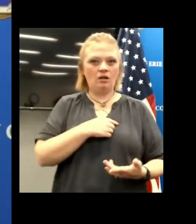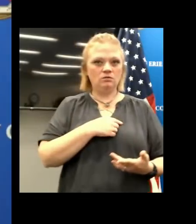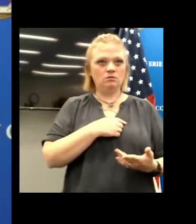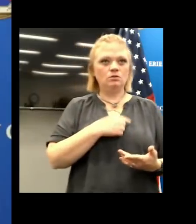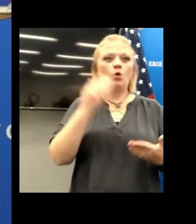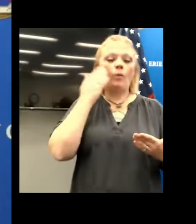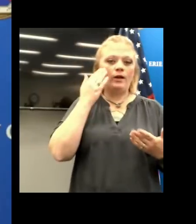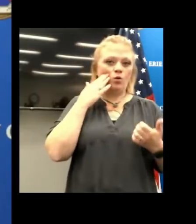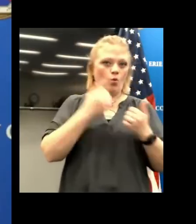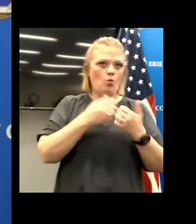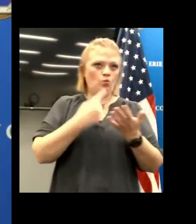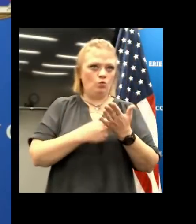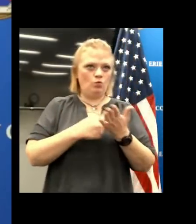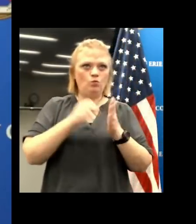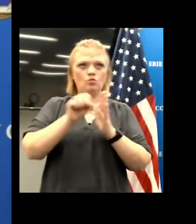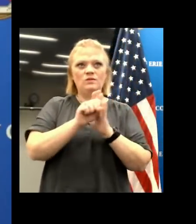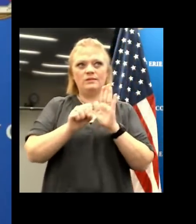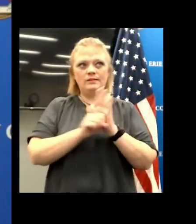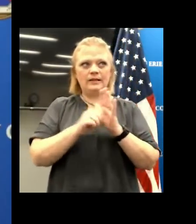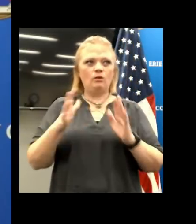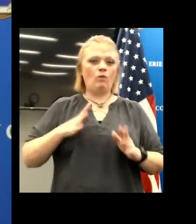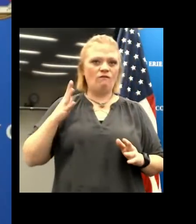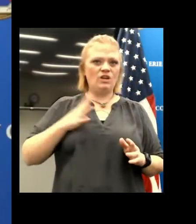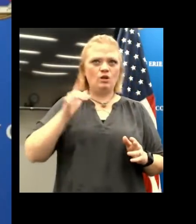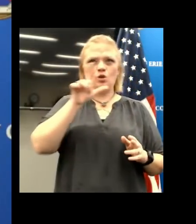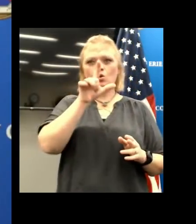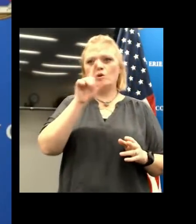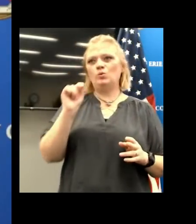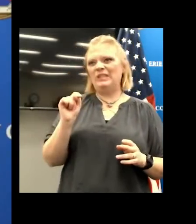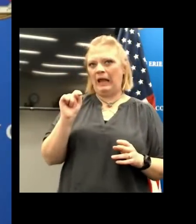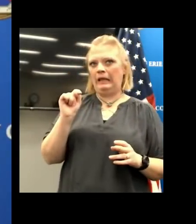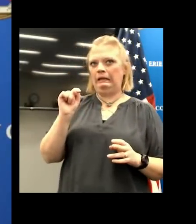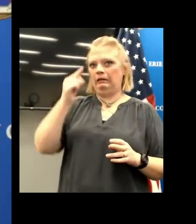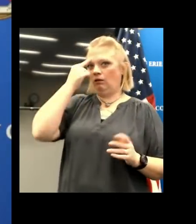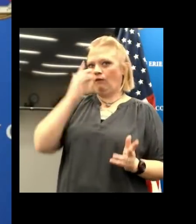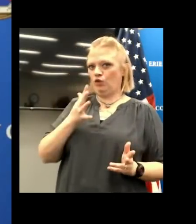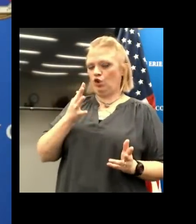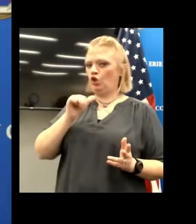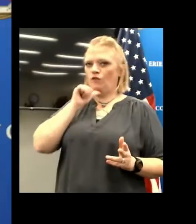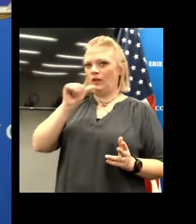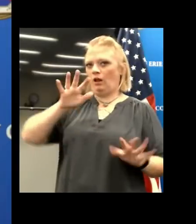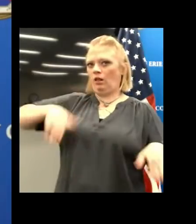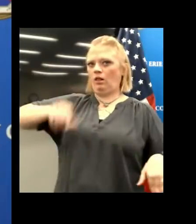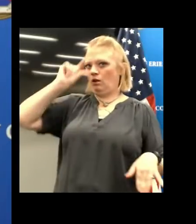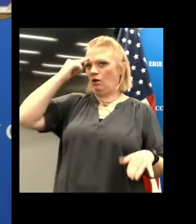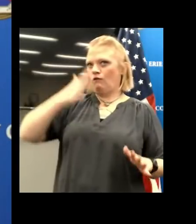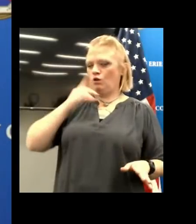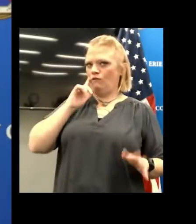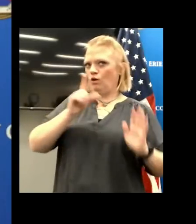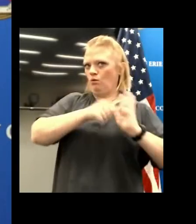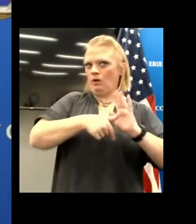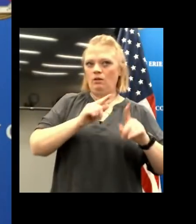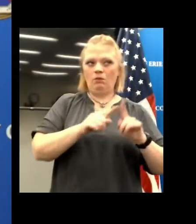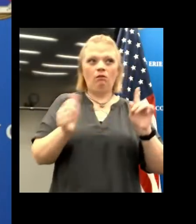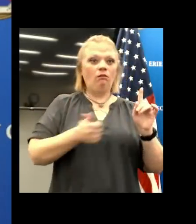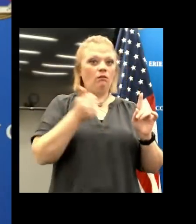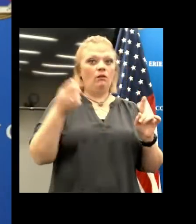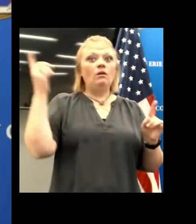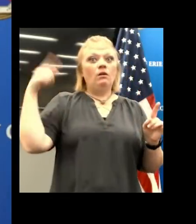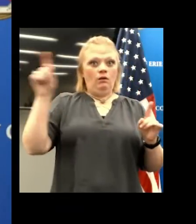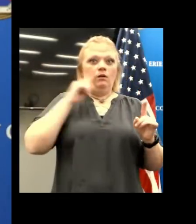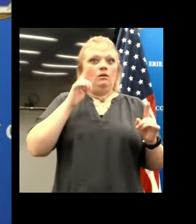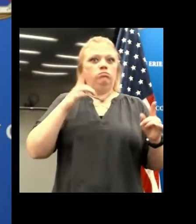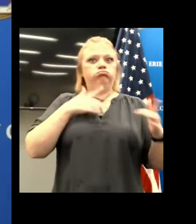state officials, including the Lieutenant Governor, I have not talked to the Governor in a bit, but to the Lieutenant Governor and others, they're